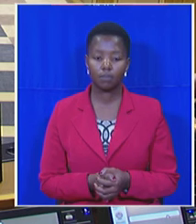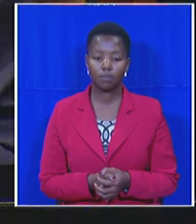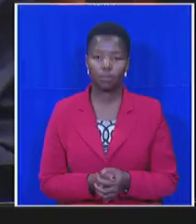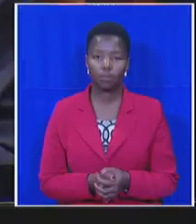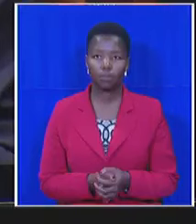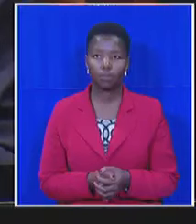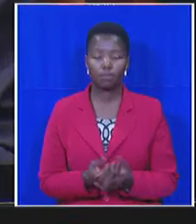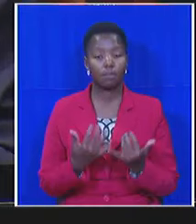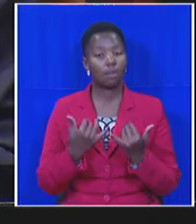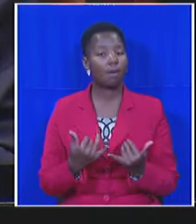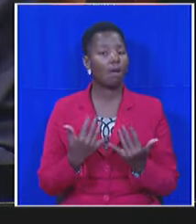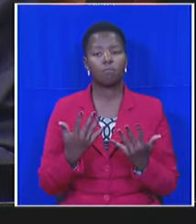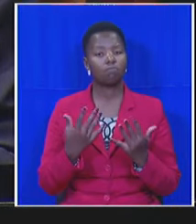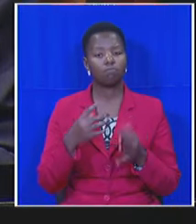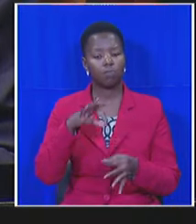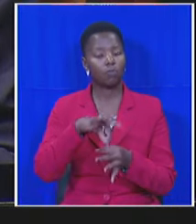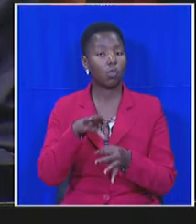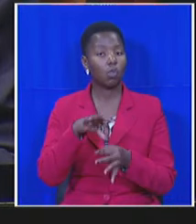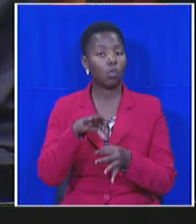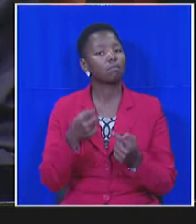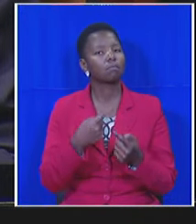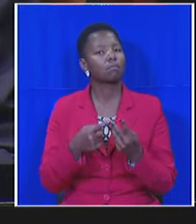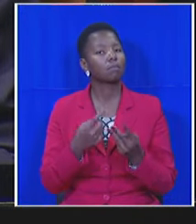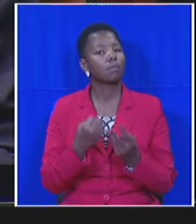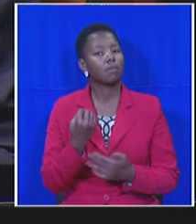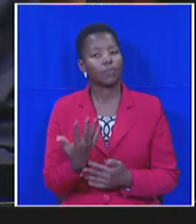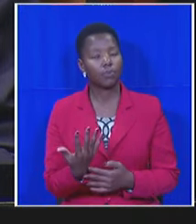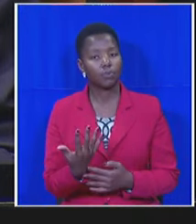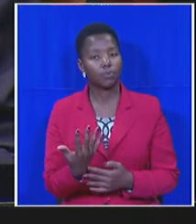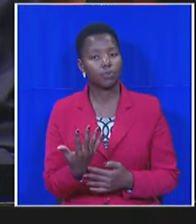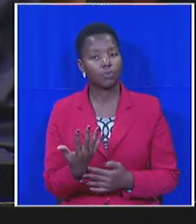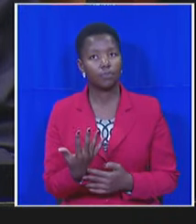The results are as follows. The